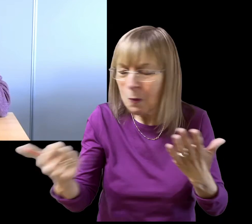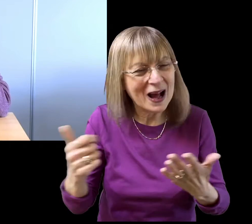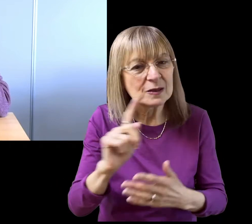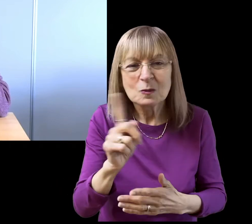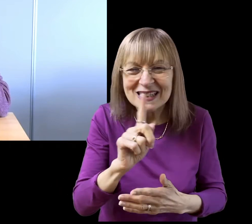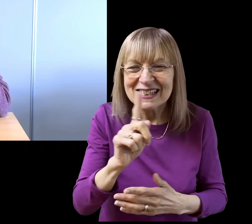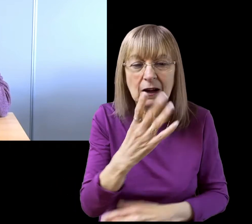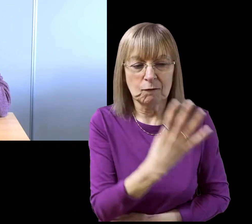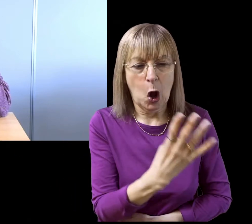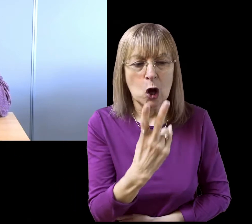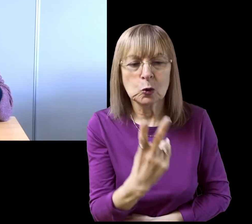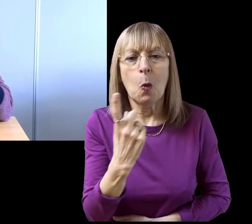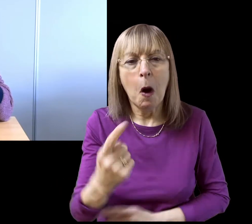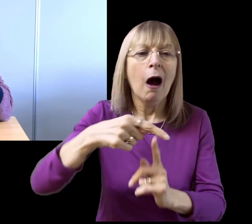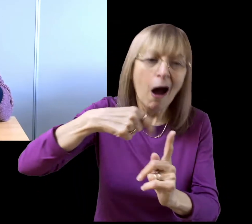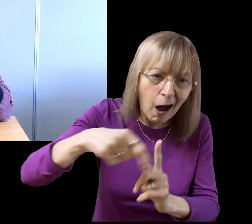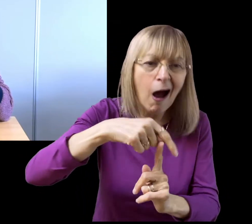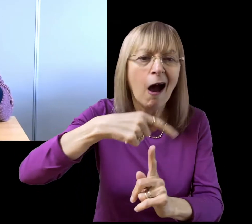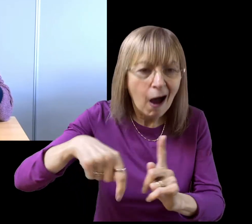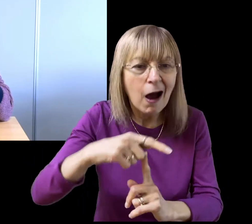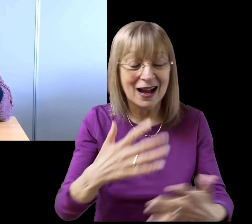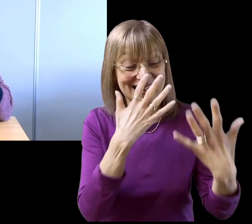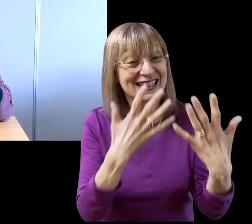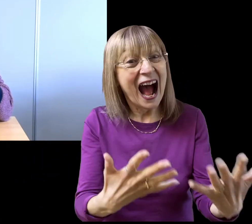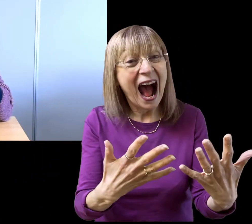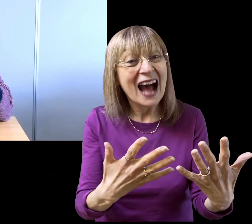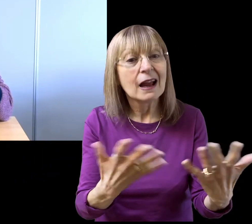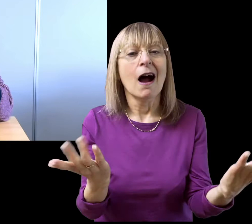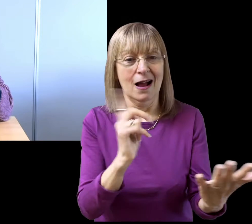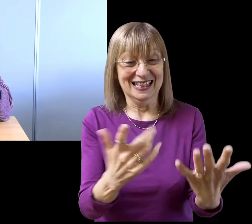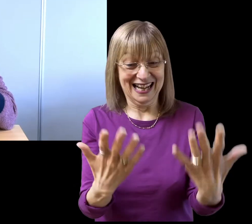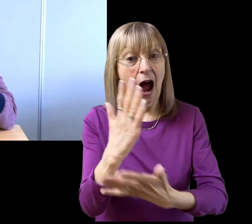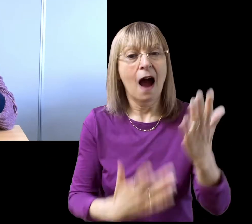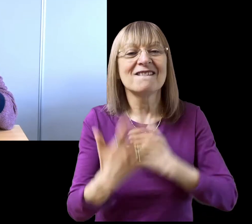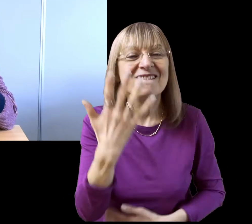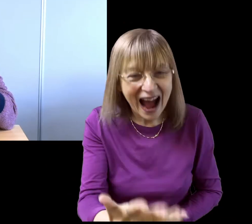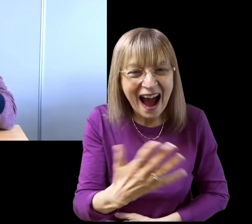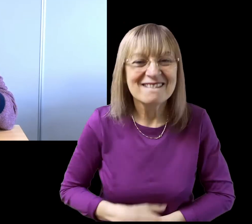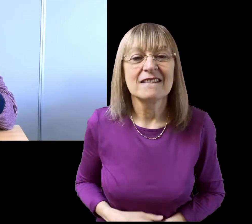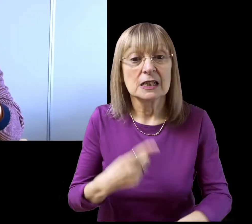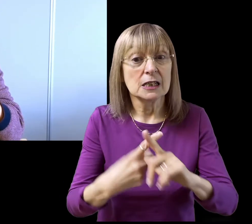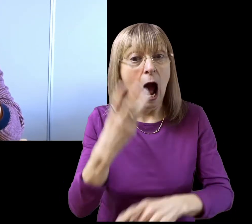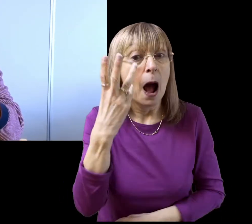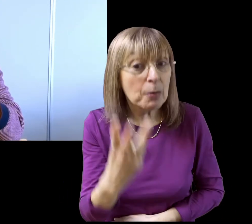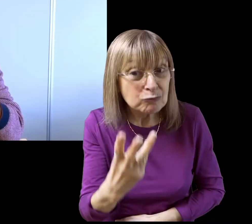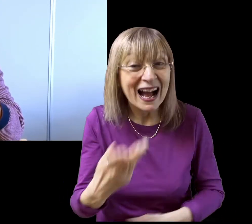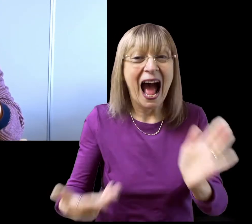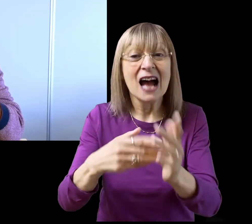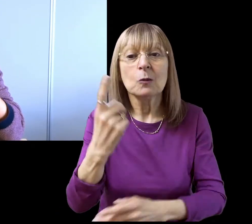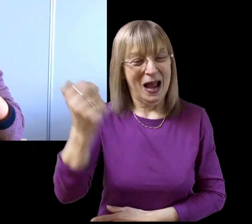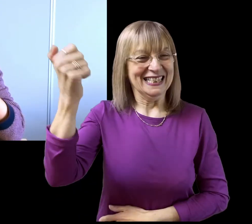up getting to the 4, 2, 1 loop. 10-year-olds goes 10, halve it is 5. Triple it and add